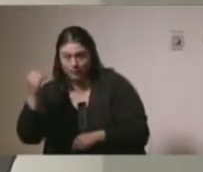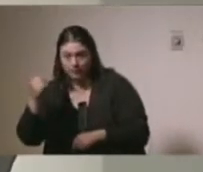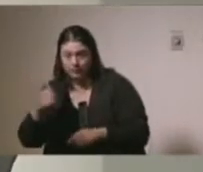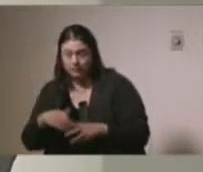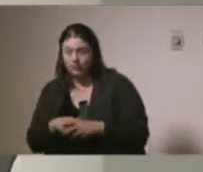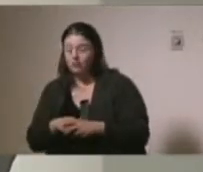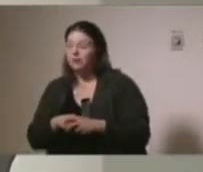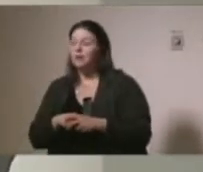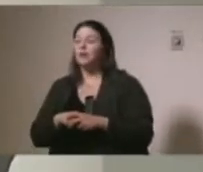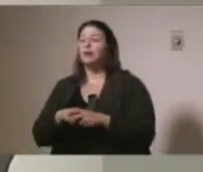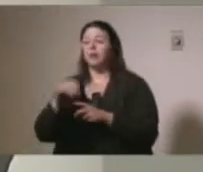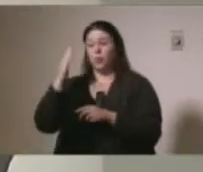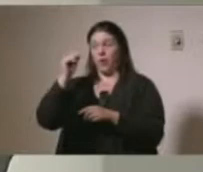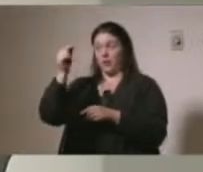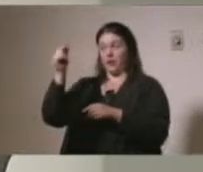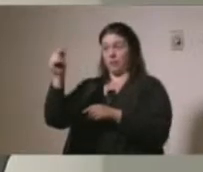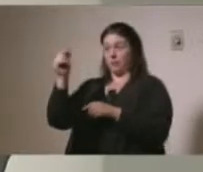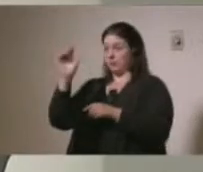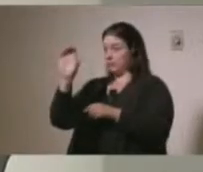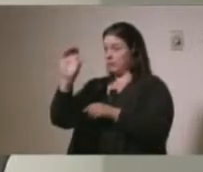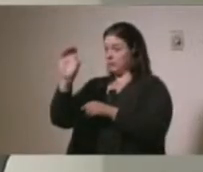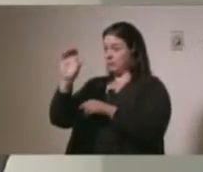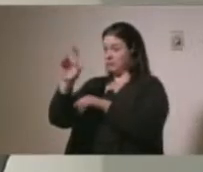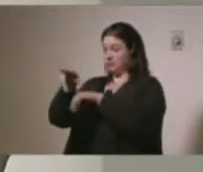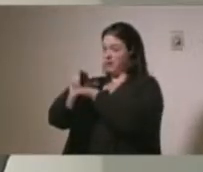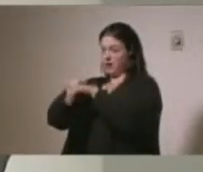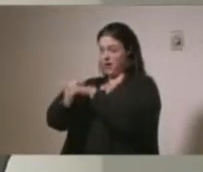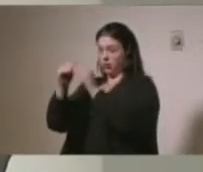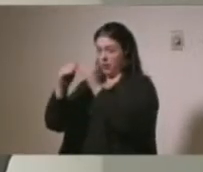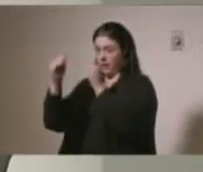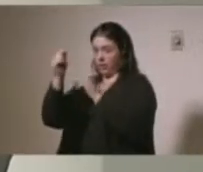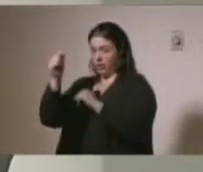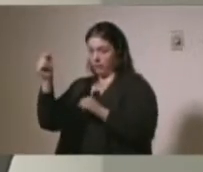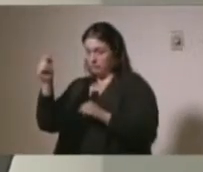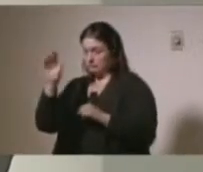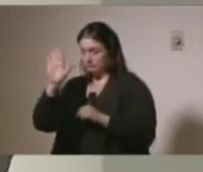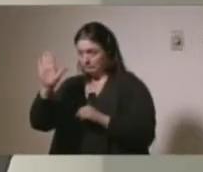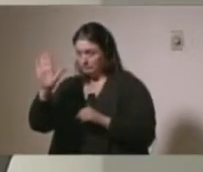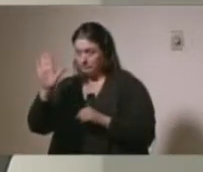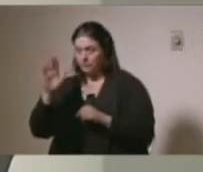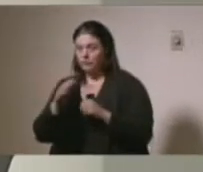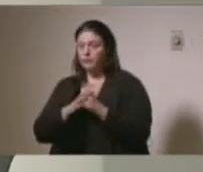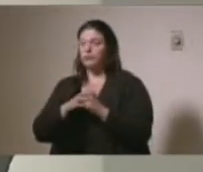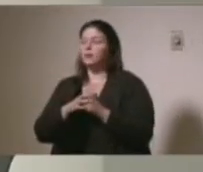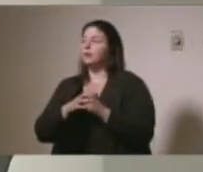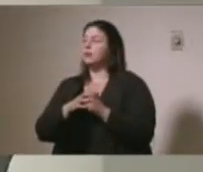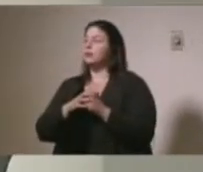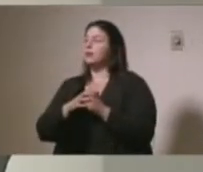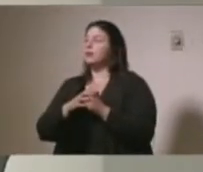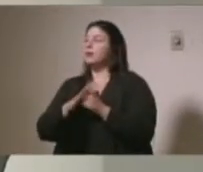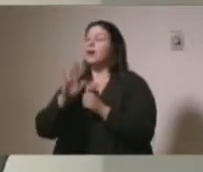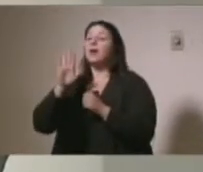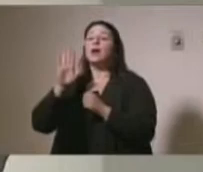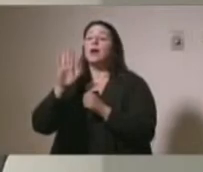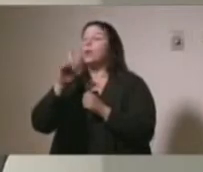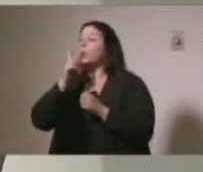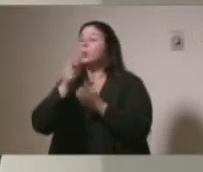Because the Conservative government, the national government in New Zealand, its support is in rural